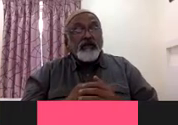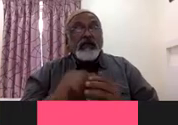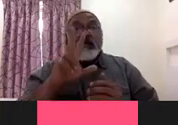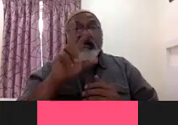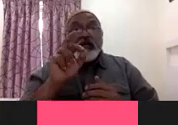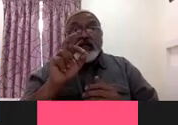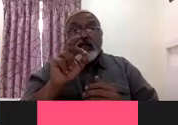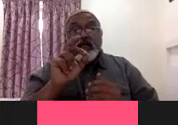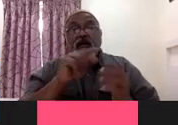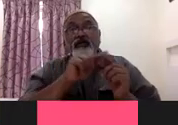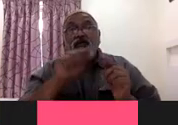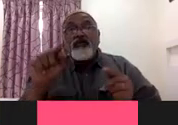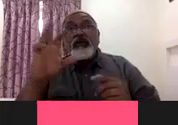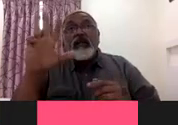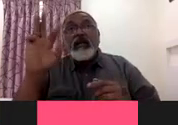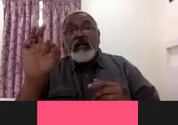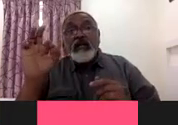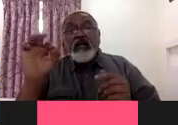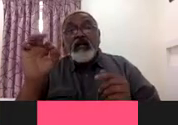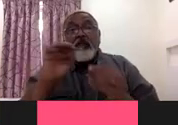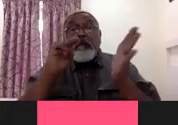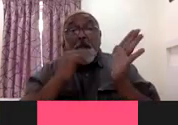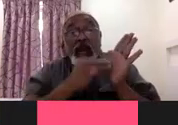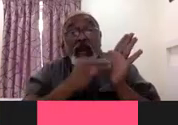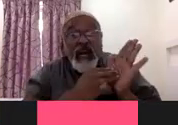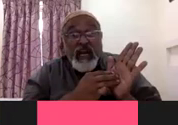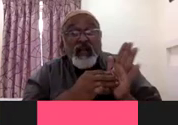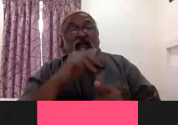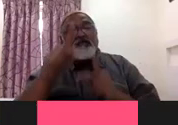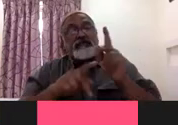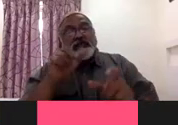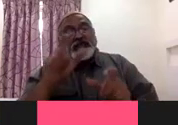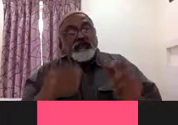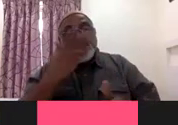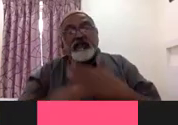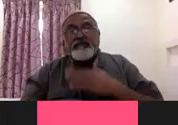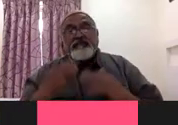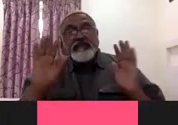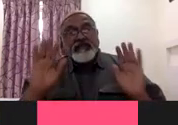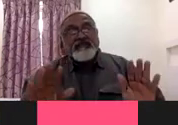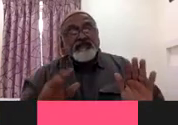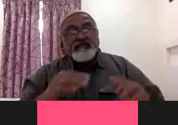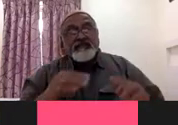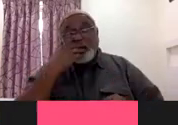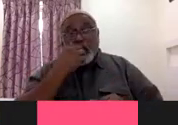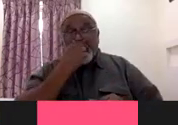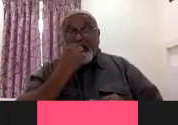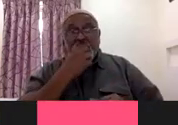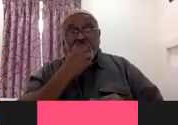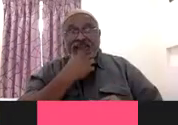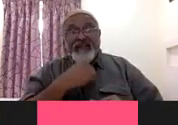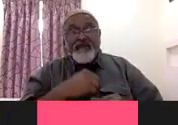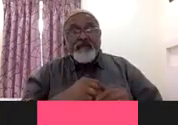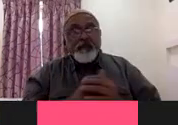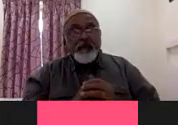80 to 90 million, which is 8%, which is what most of the people in the community and a lot of people think, you know, significant consensus